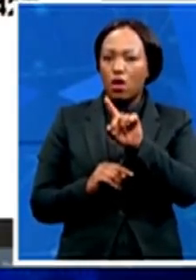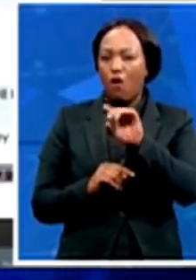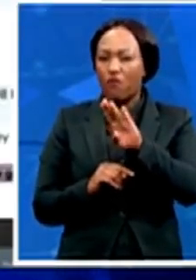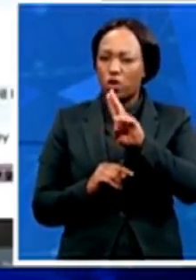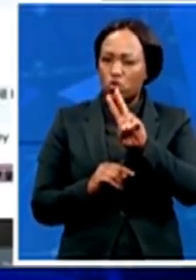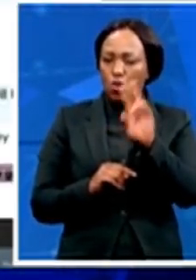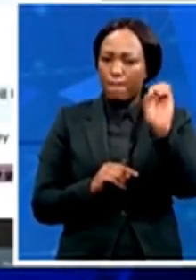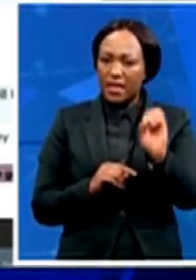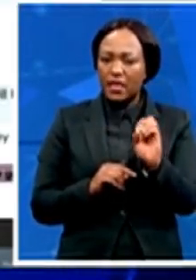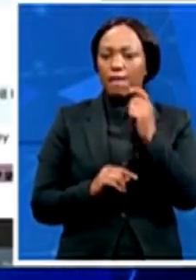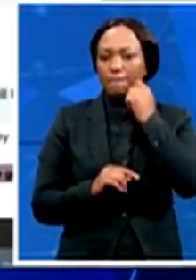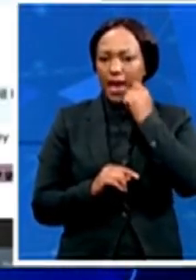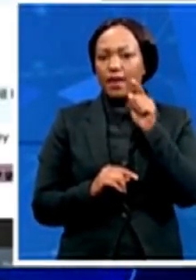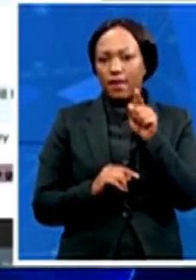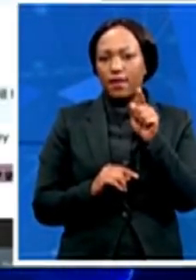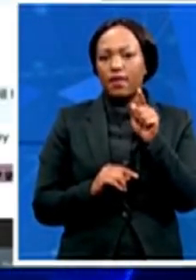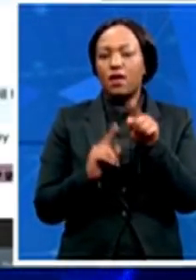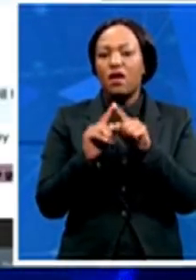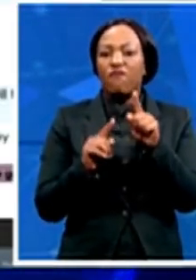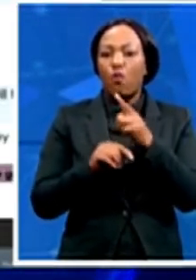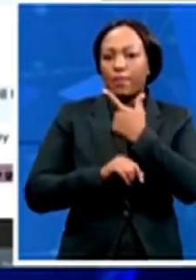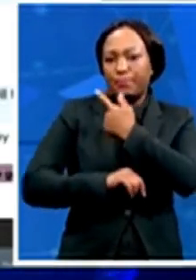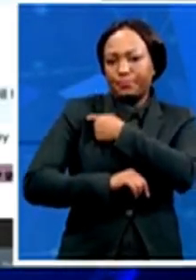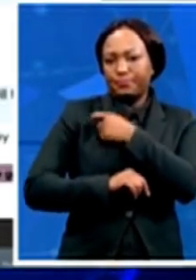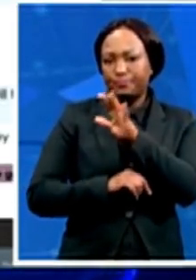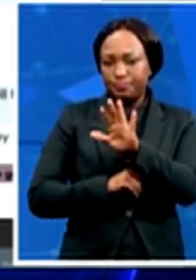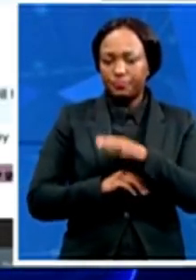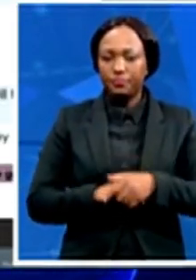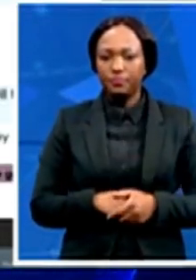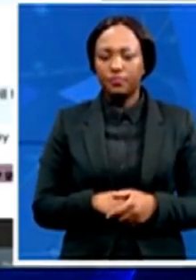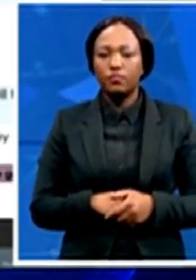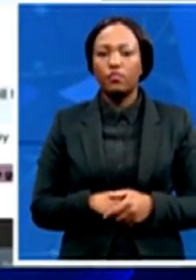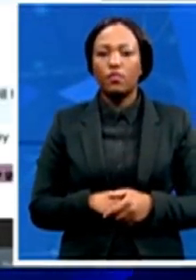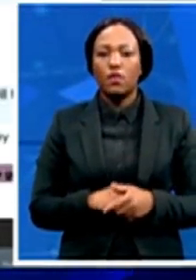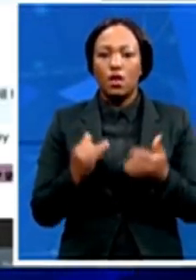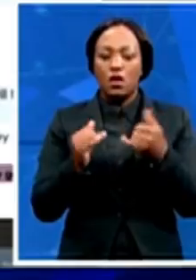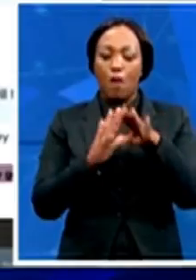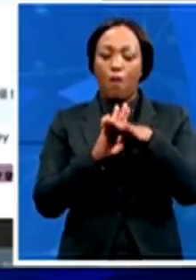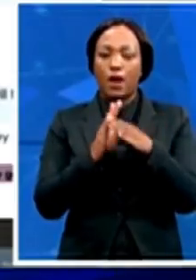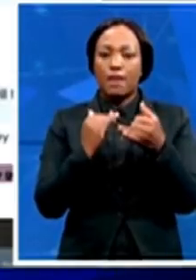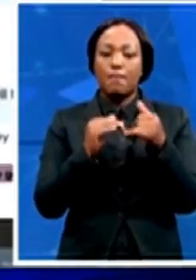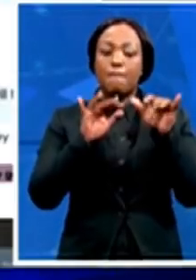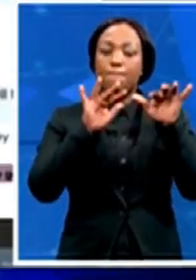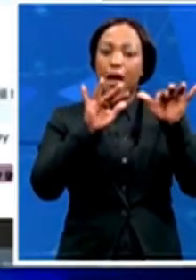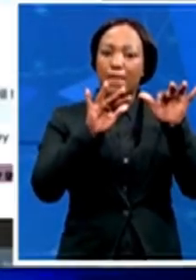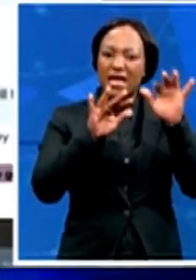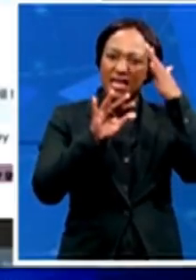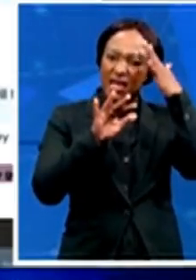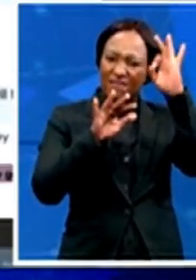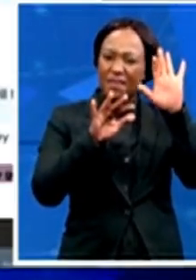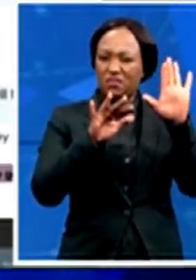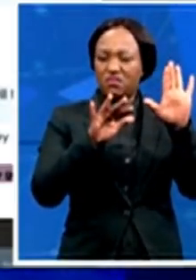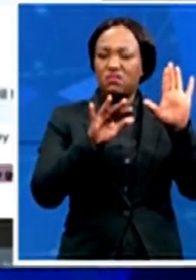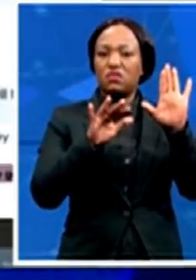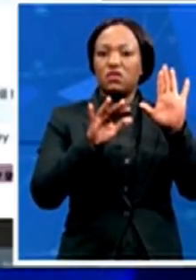for vaccination. The rollout of the essential program in the public sector, just to indicate, we've completed the education sector.